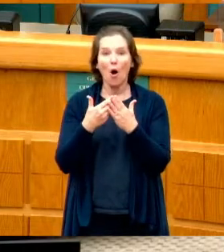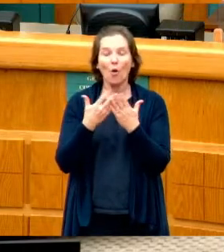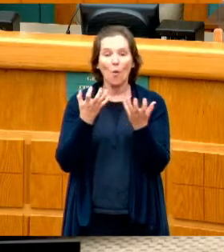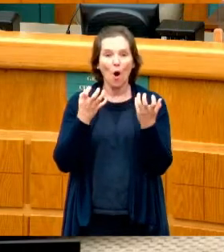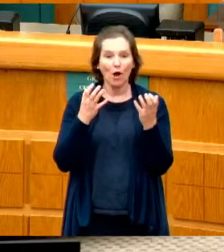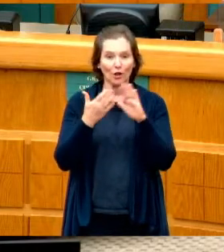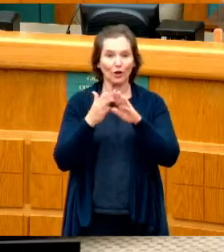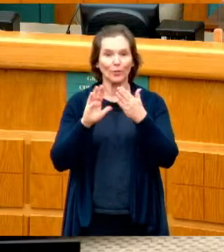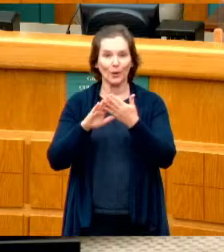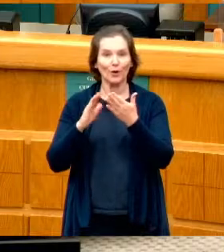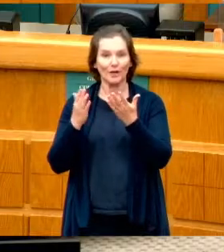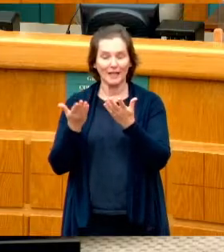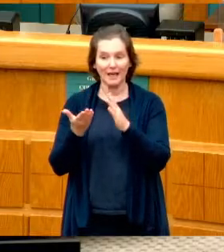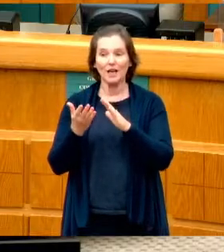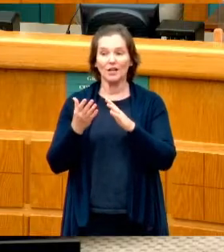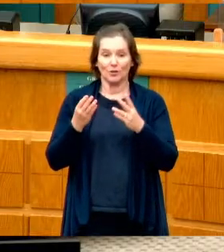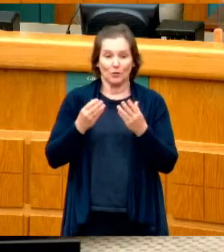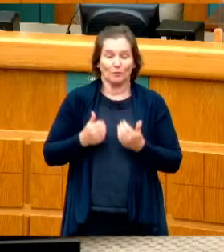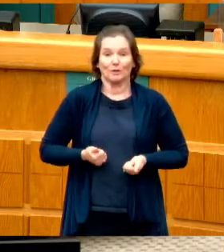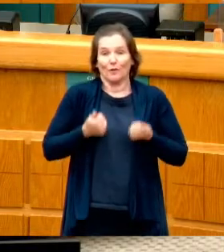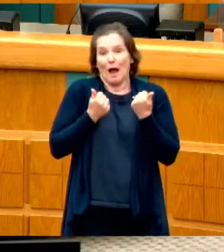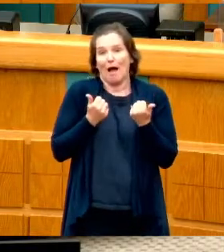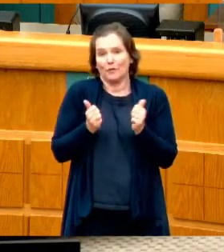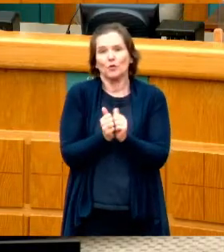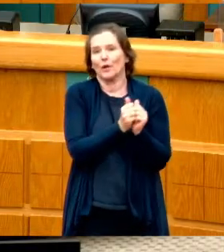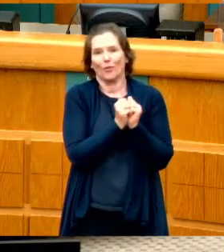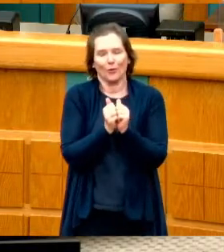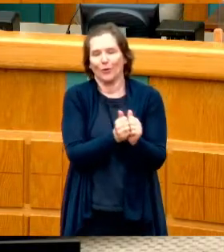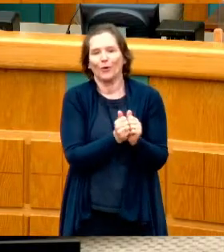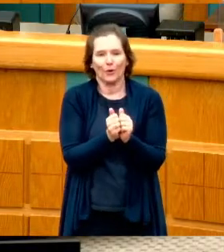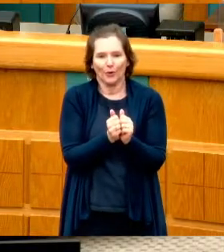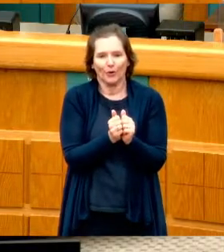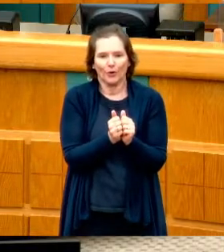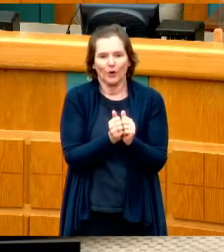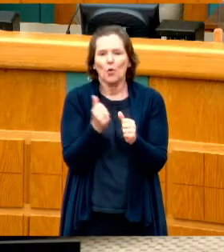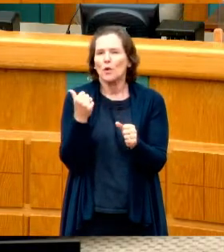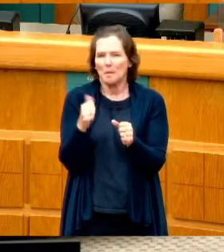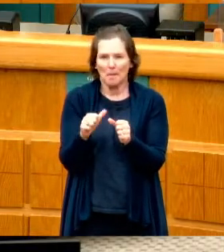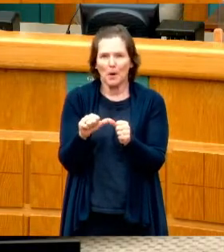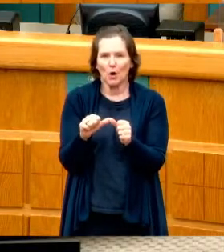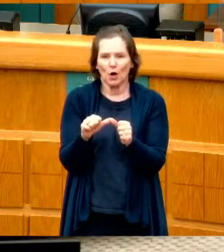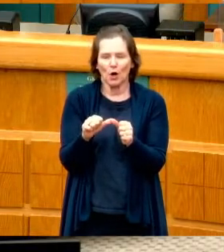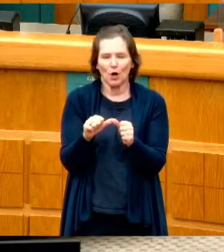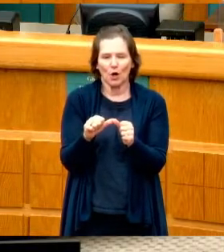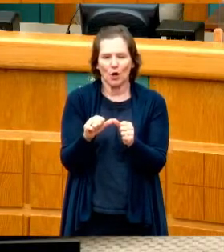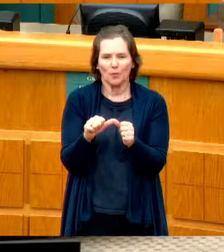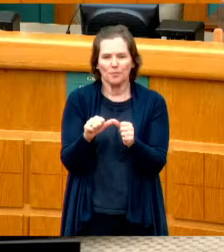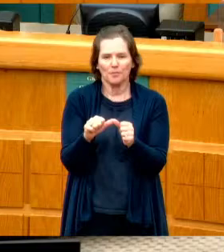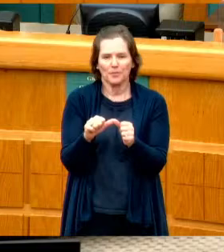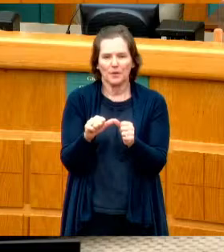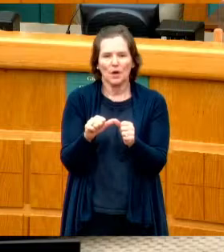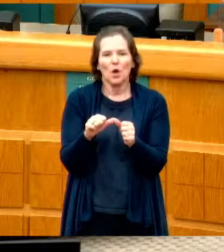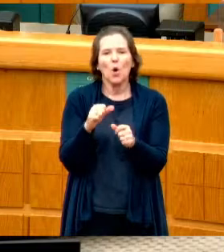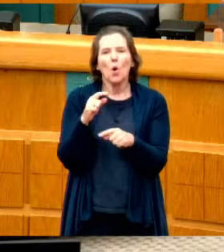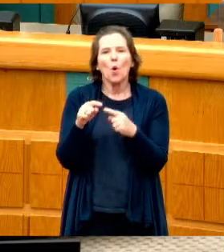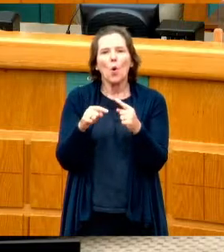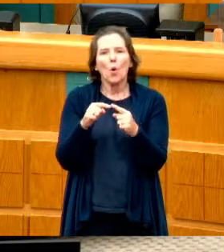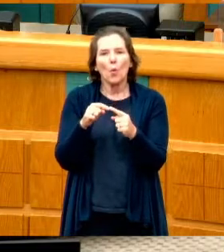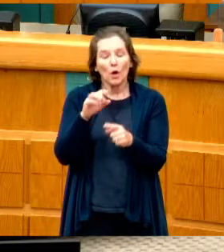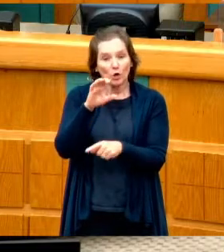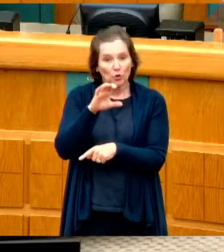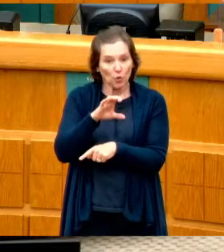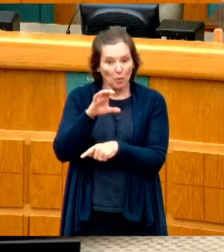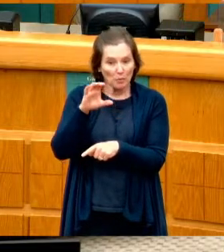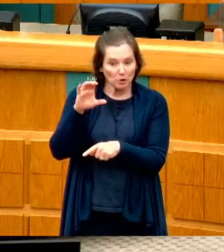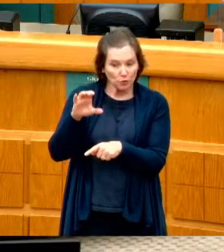But a year ago, I want to remind everyone that Corpus Christi was watching as the COVID-19 pandemic hit the shores of the